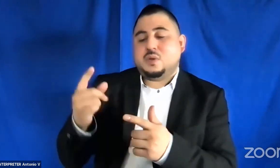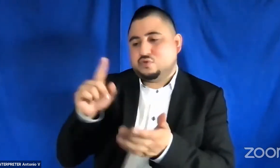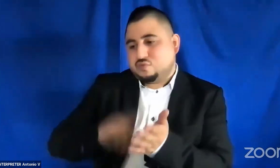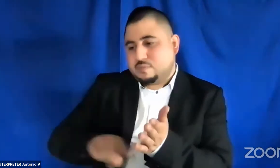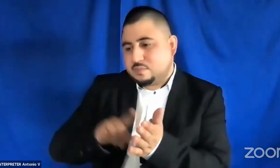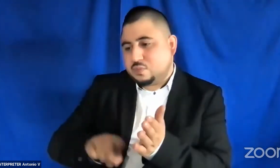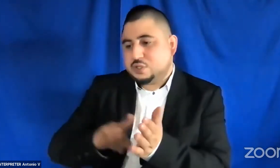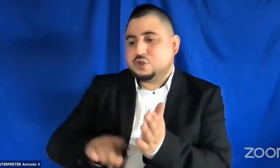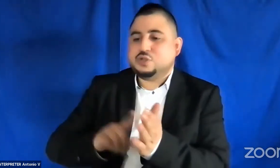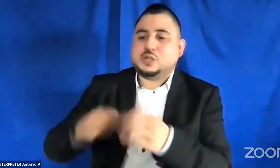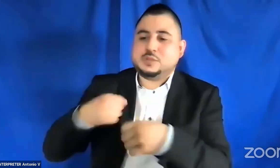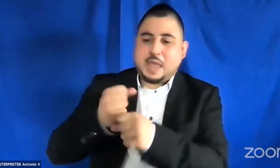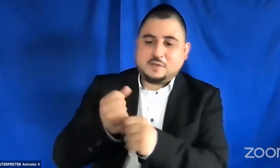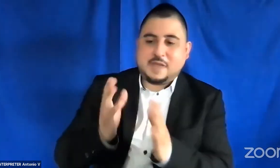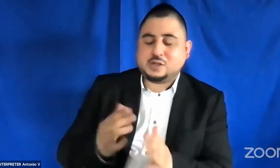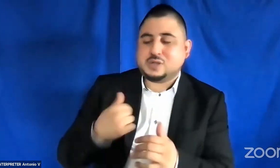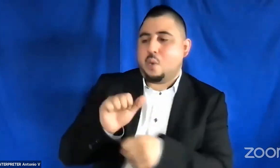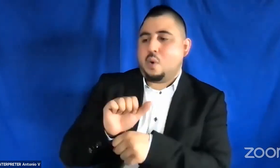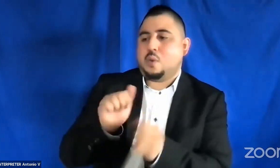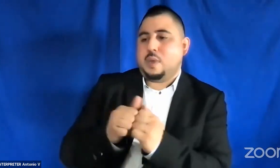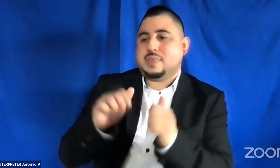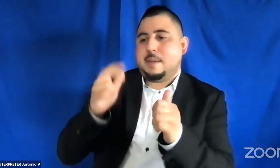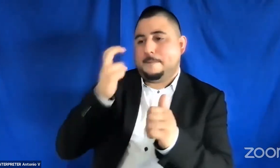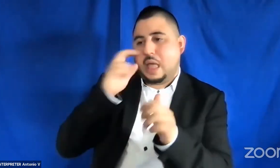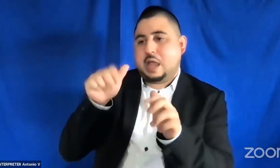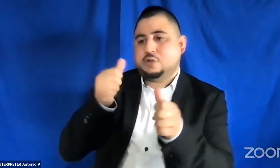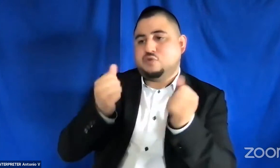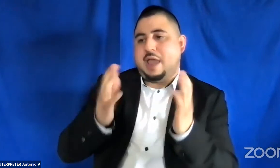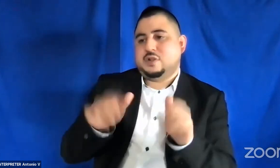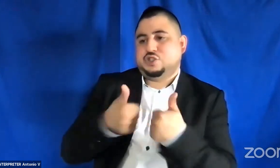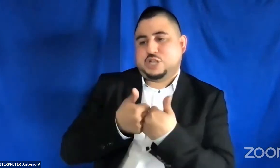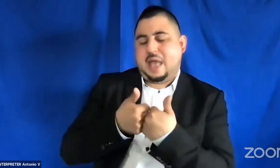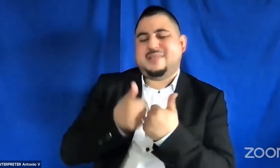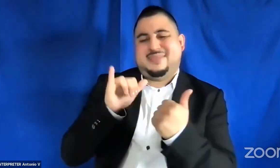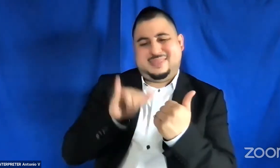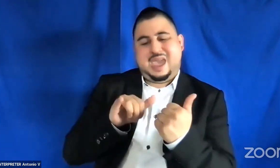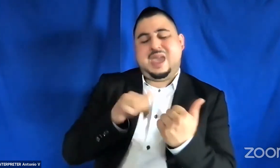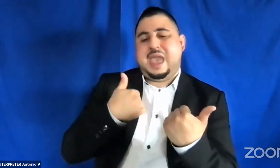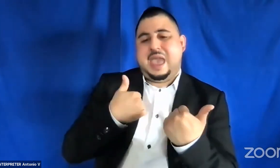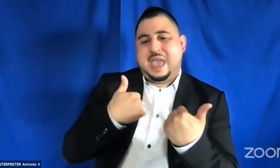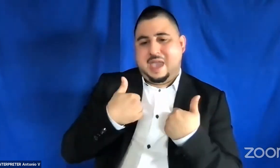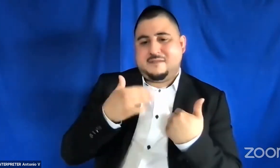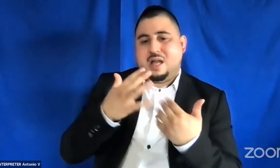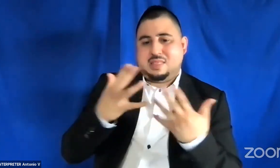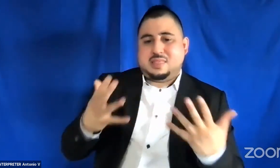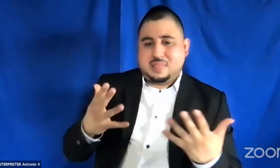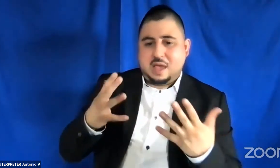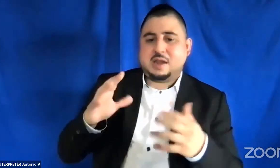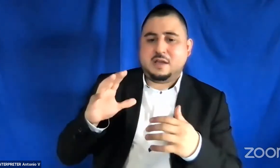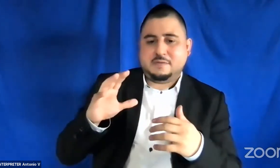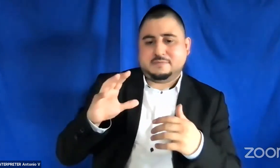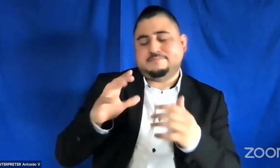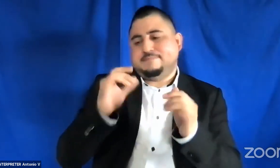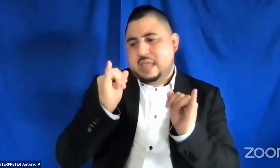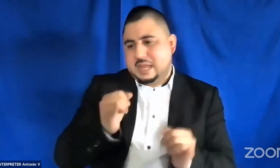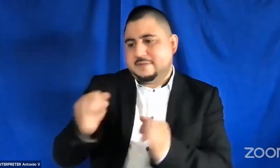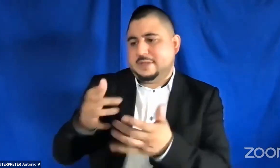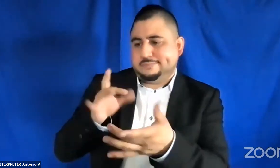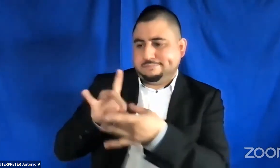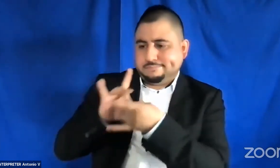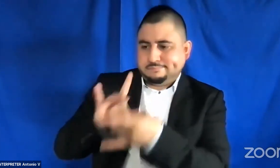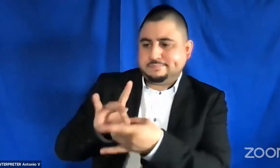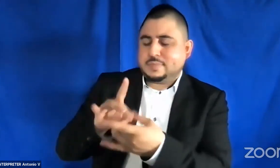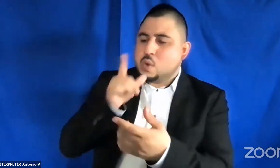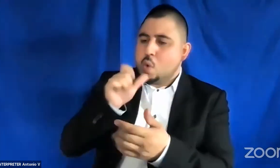about. Because of our work with the Blind Driver Challenge, we have a lot of cachet with a lot of the individuals and entities that are